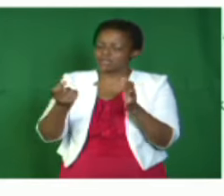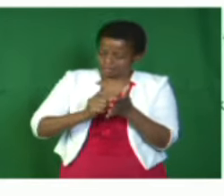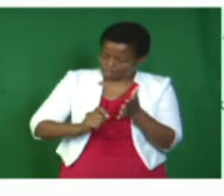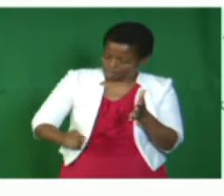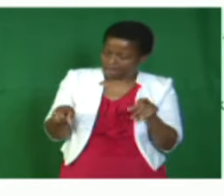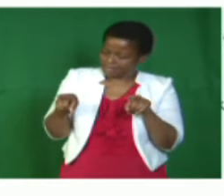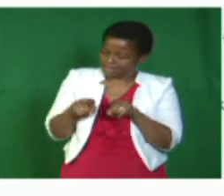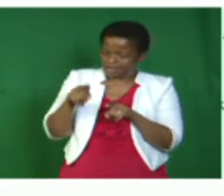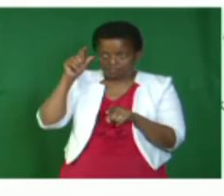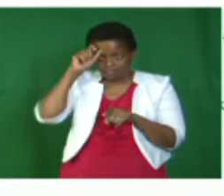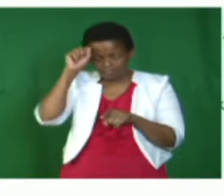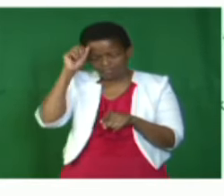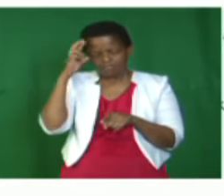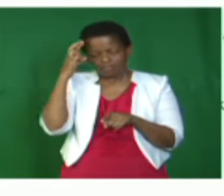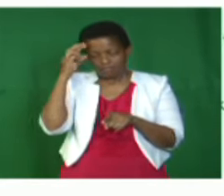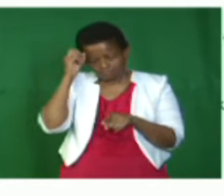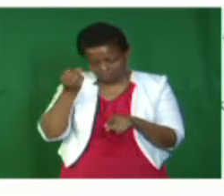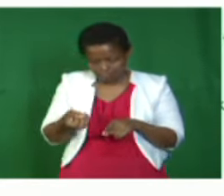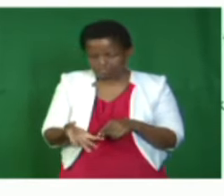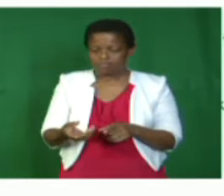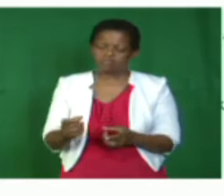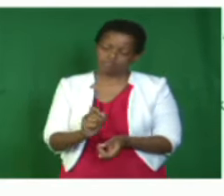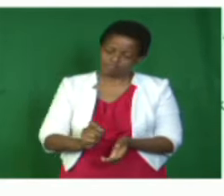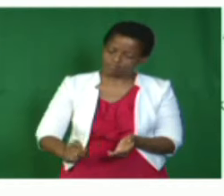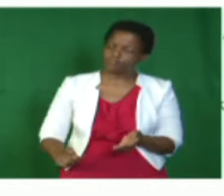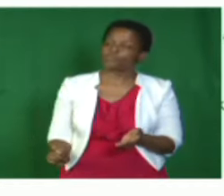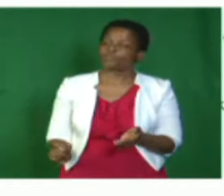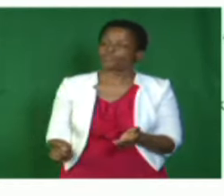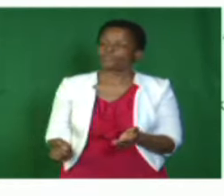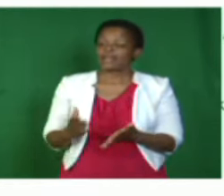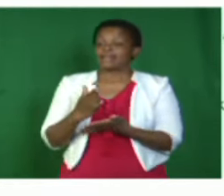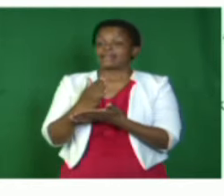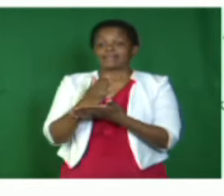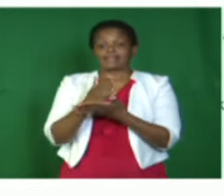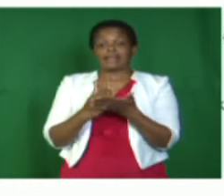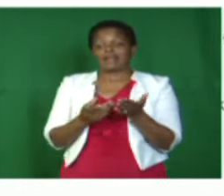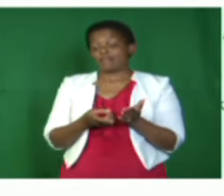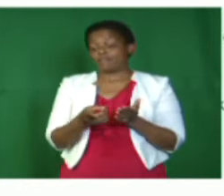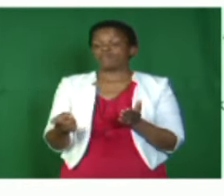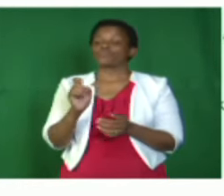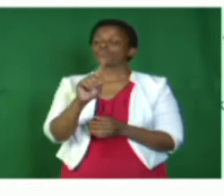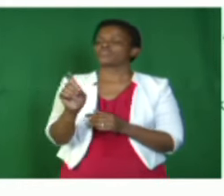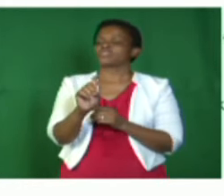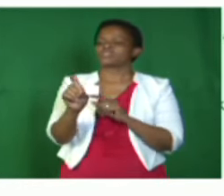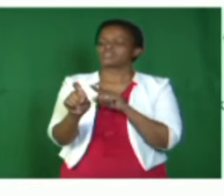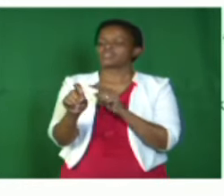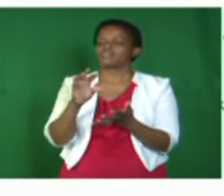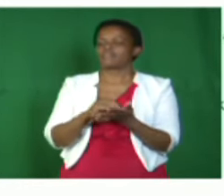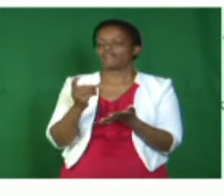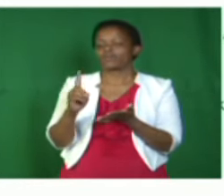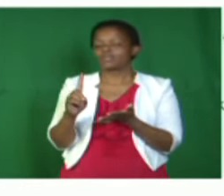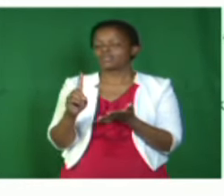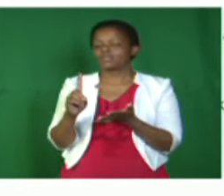paper. And normally some of these type of questions, they come through a use